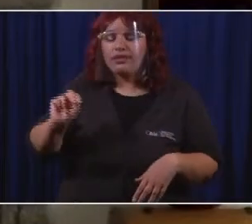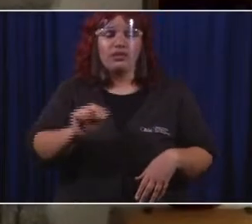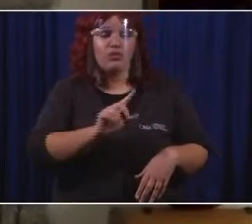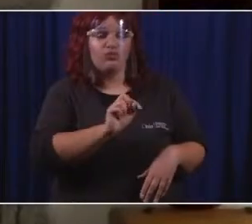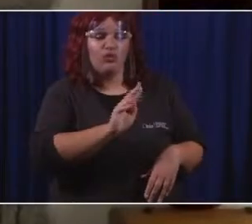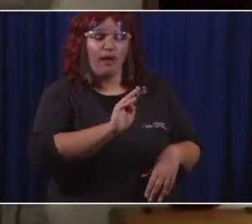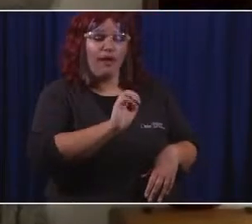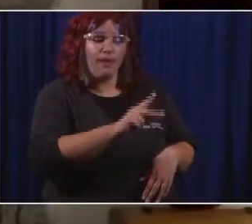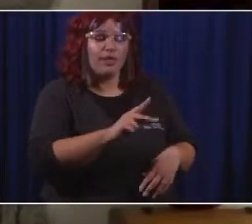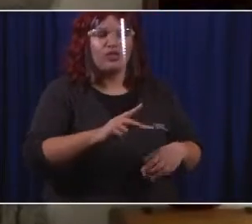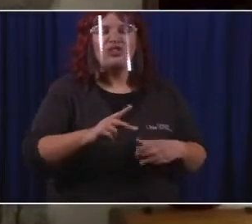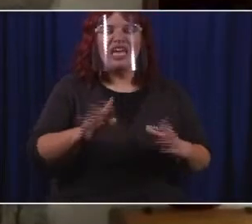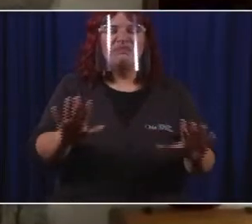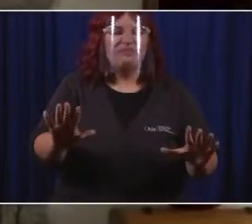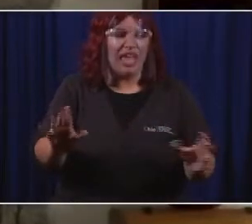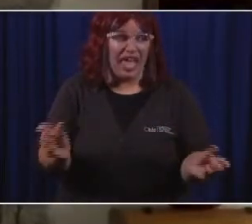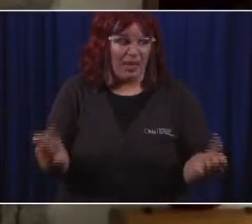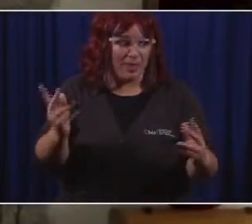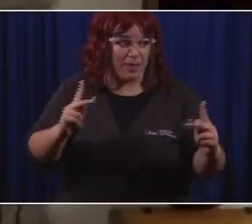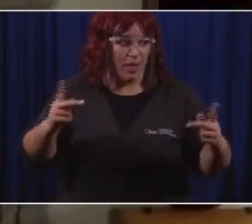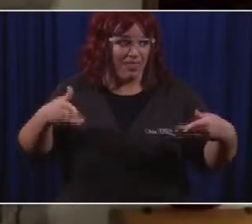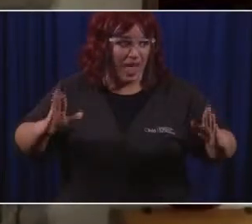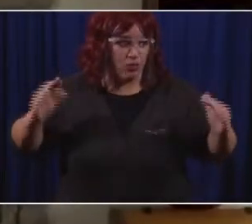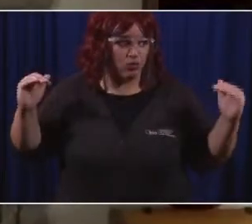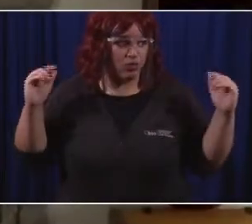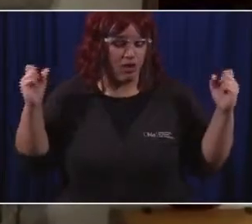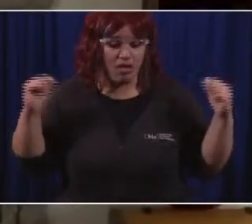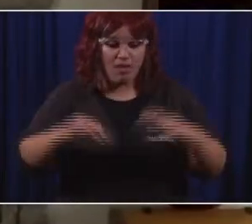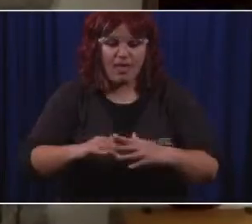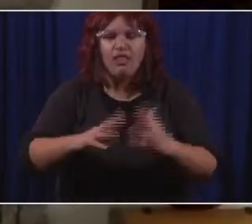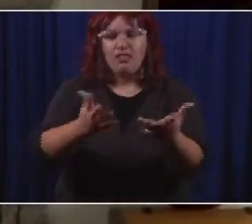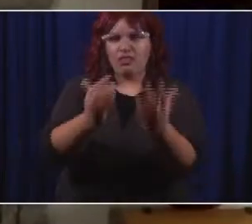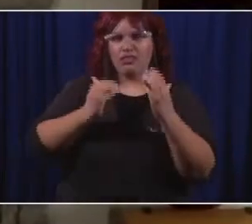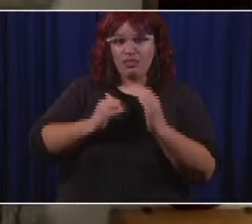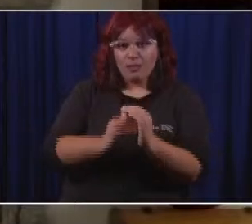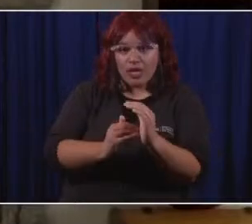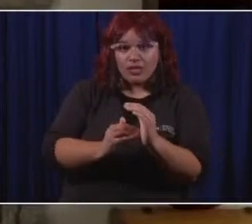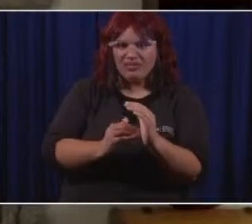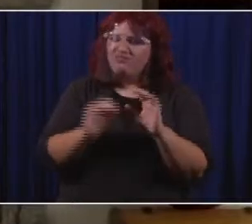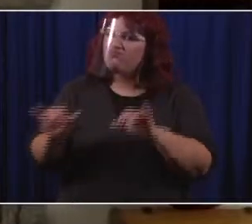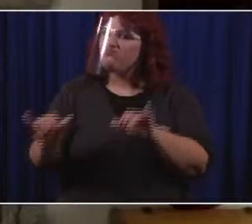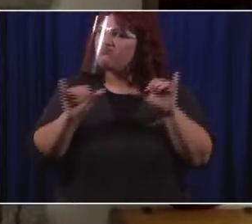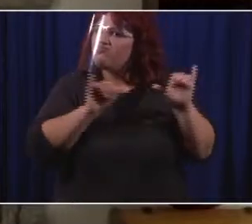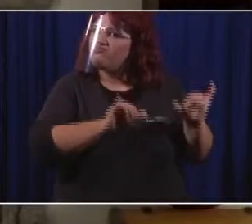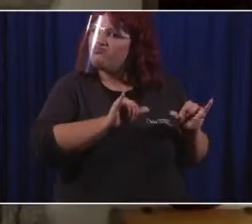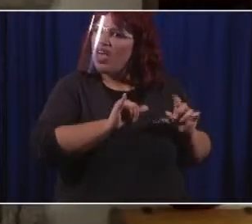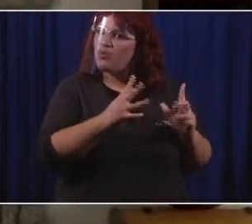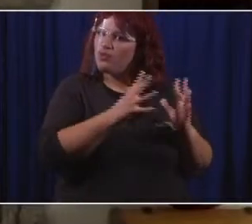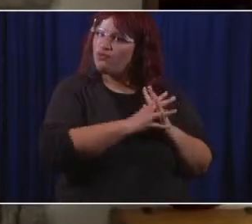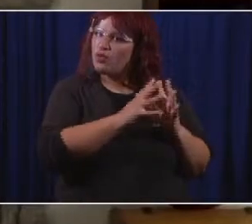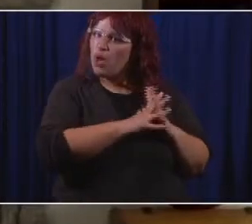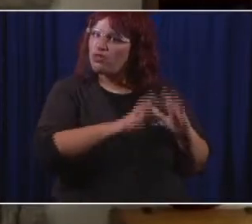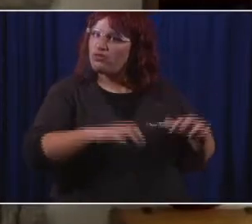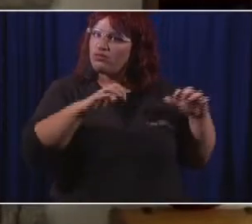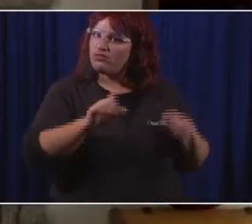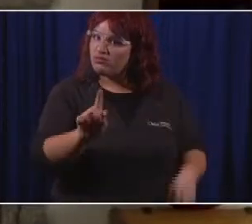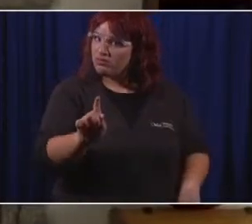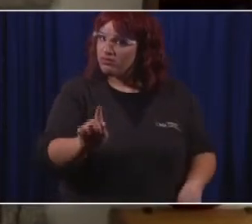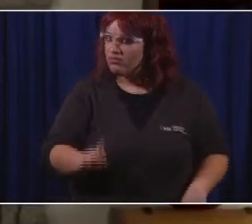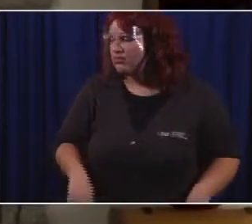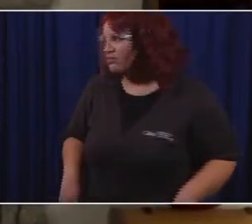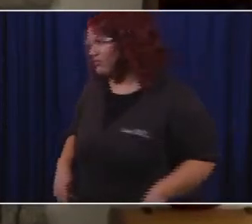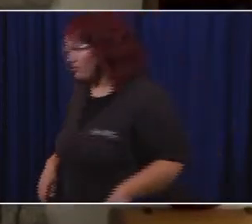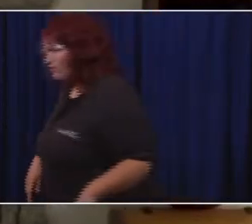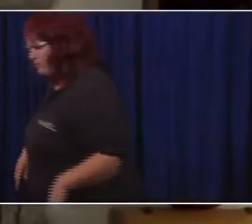Look, we're asking people consistently to wear a mask. You could have a